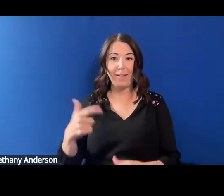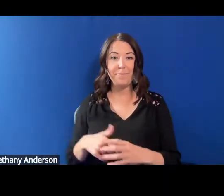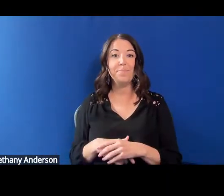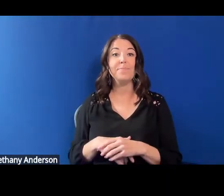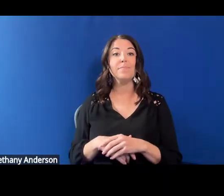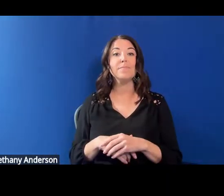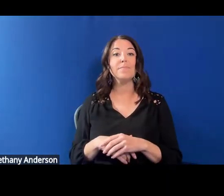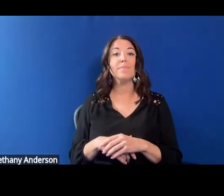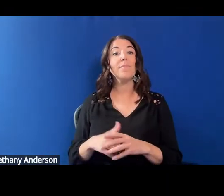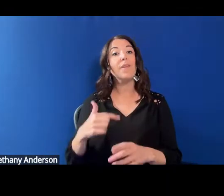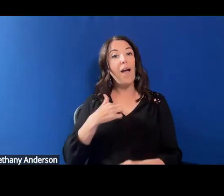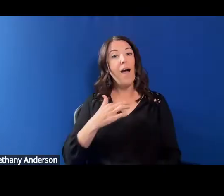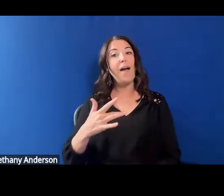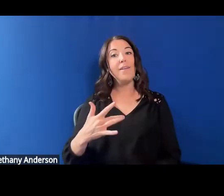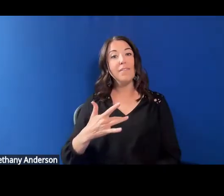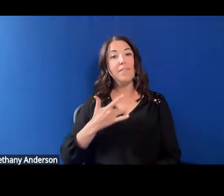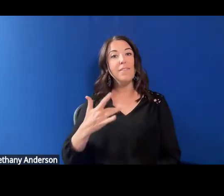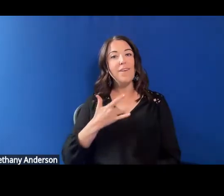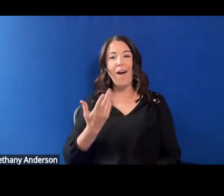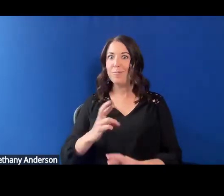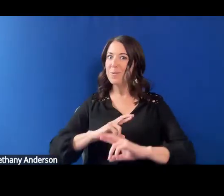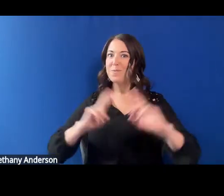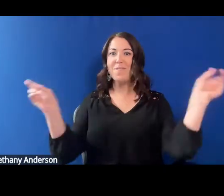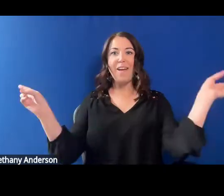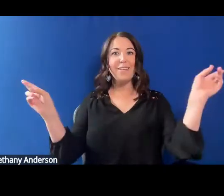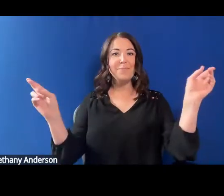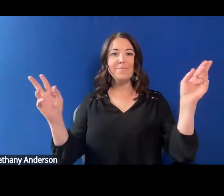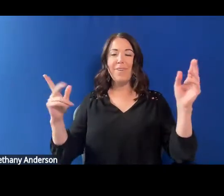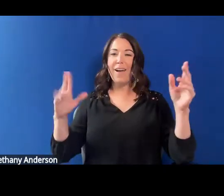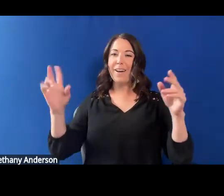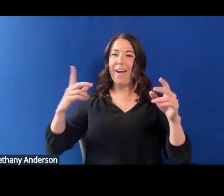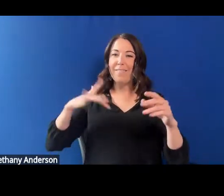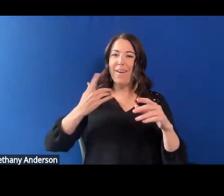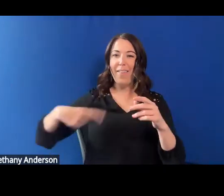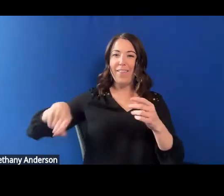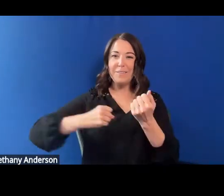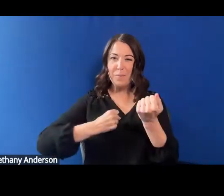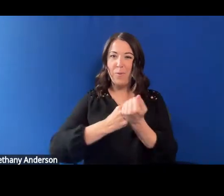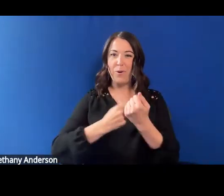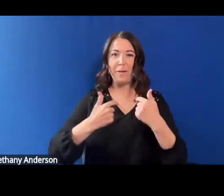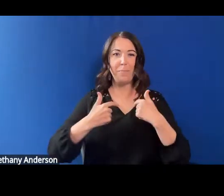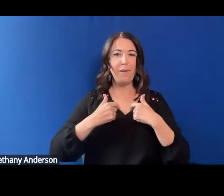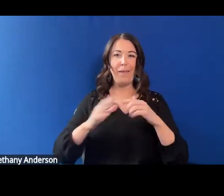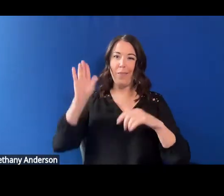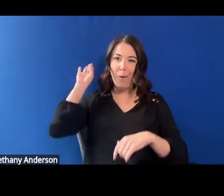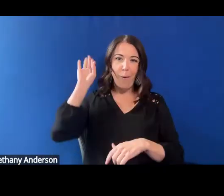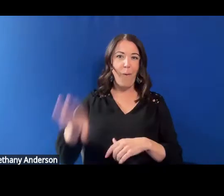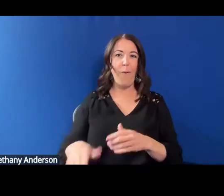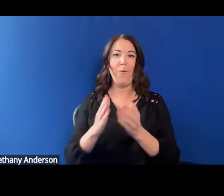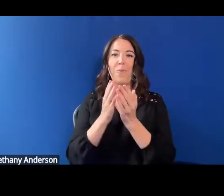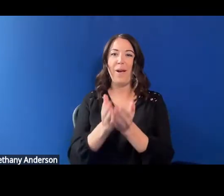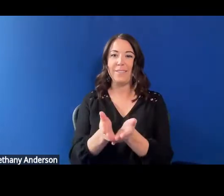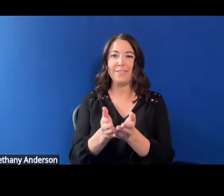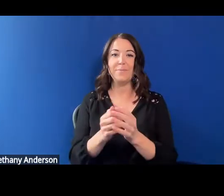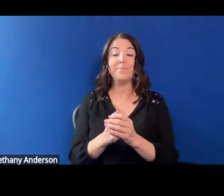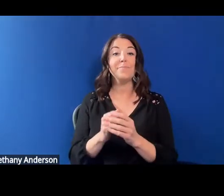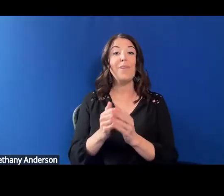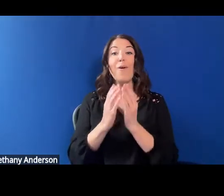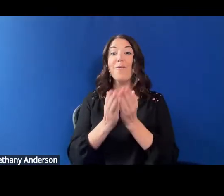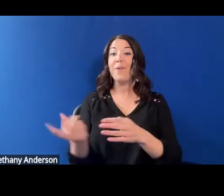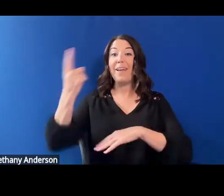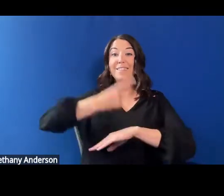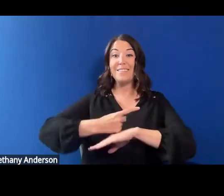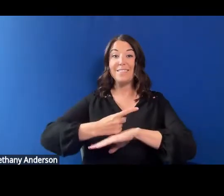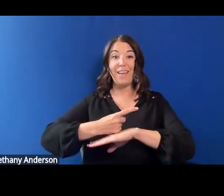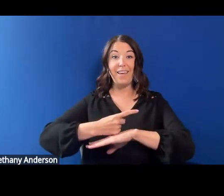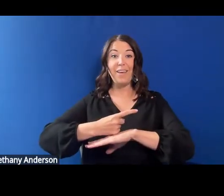felt super ready and supported throughout the whole race. Race day came up on